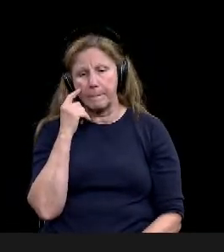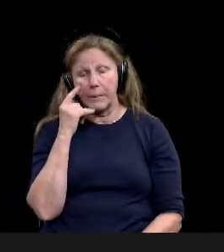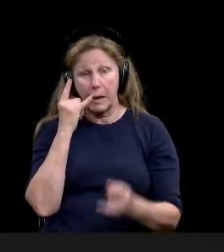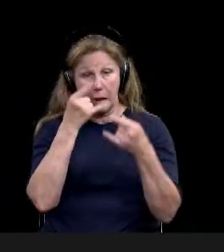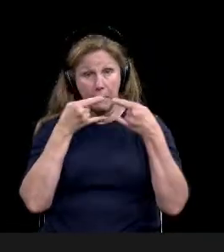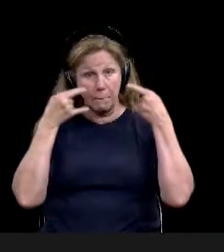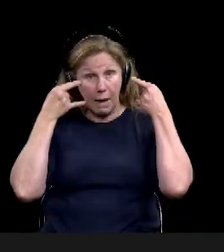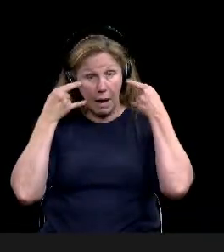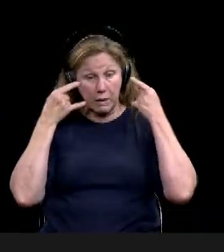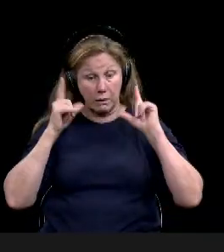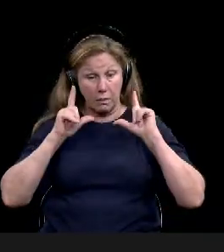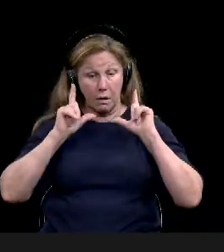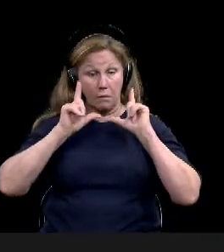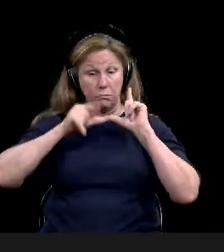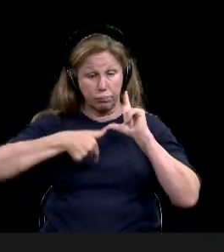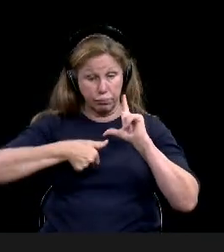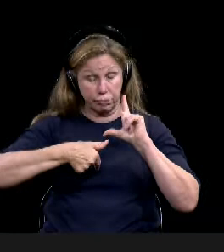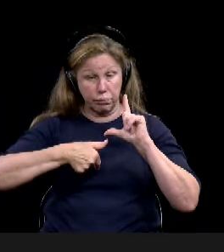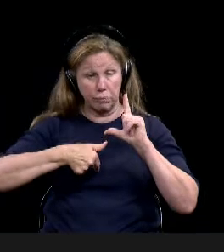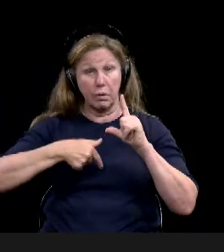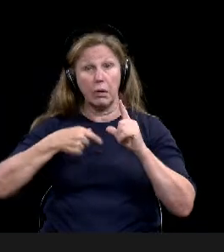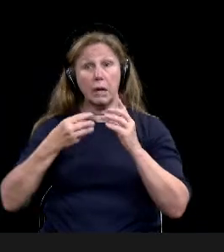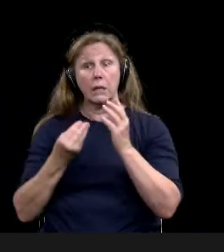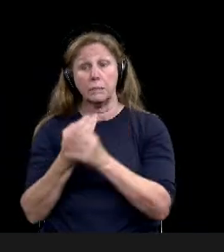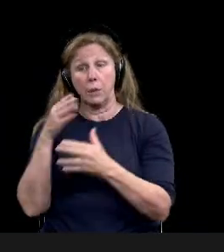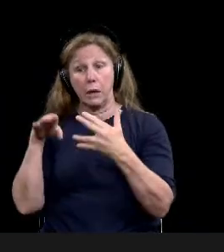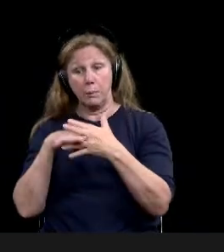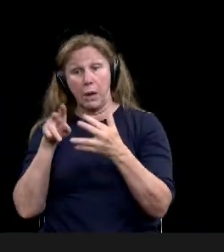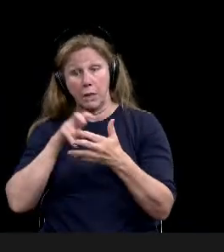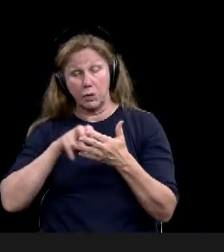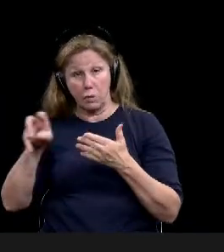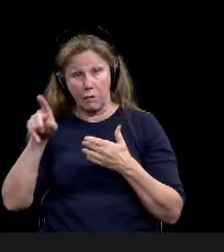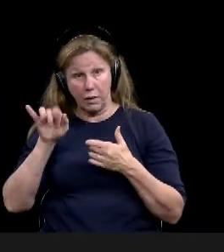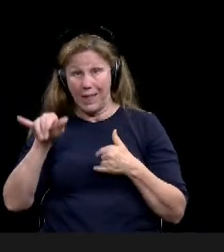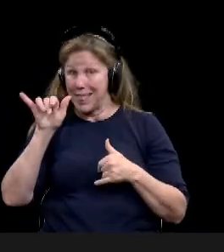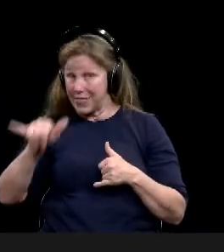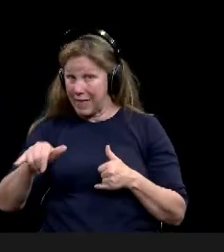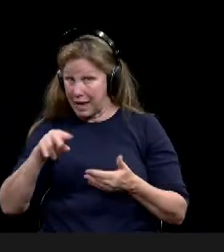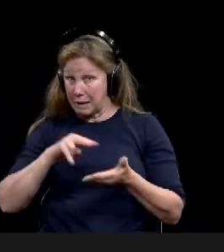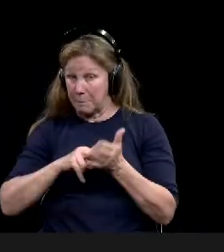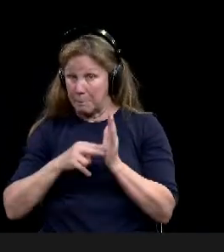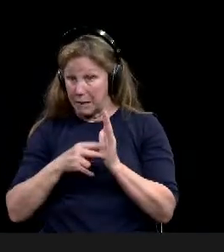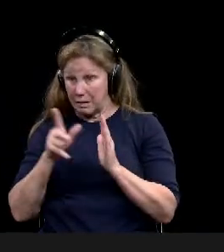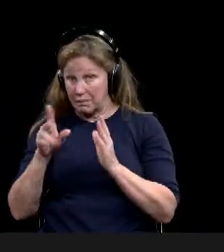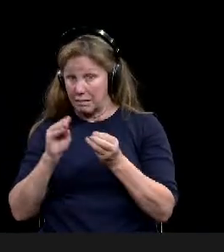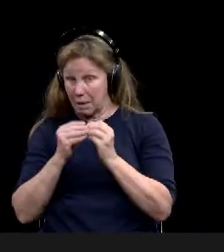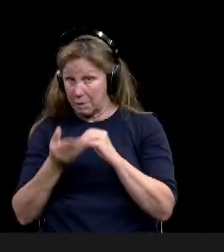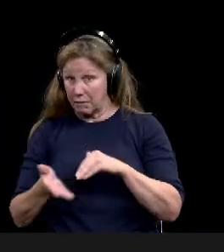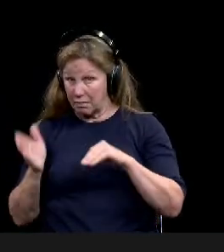kind of a hypothetical question, could it have happened? And so why didn't it?